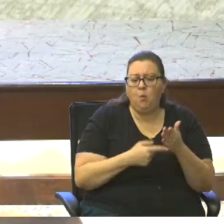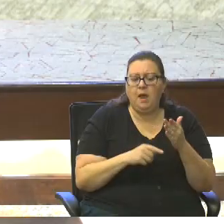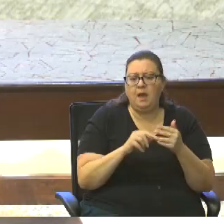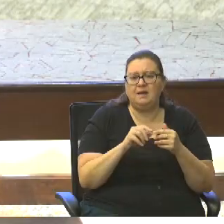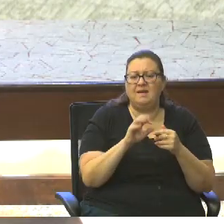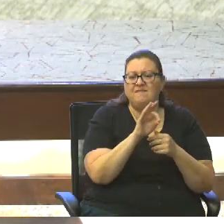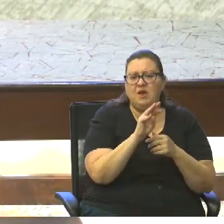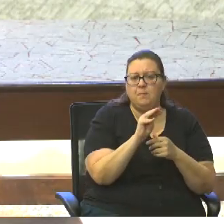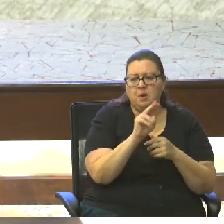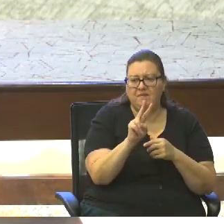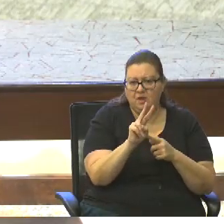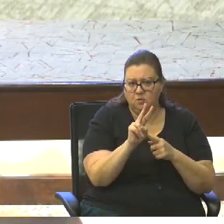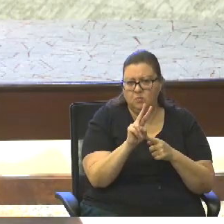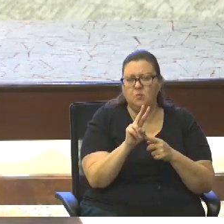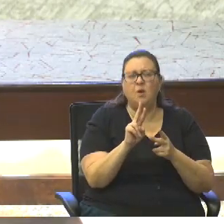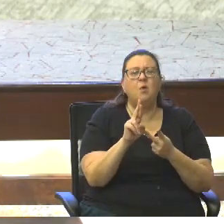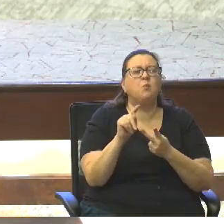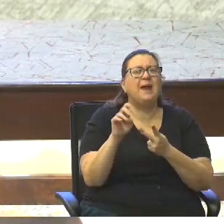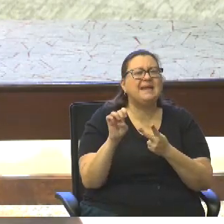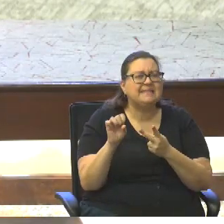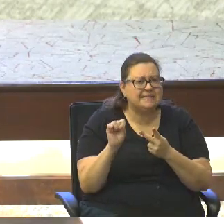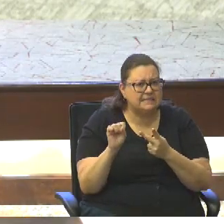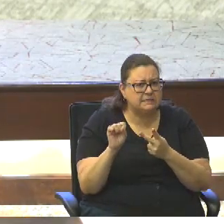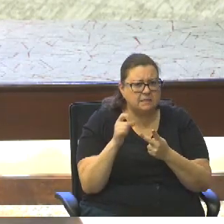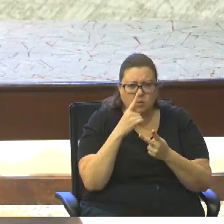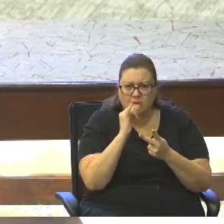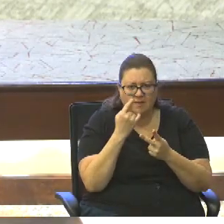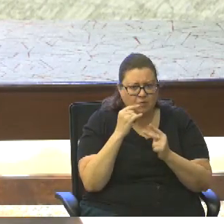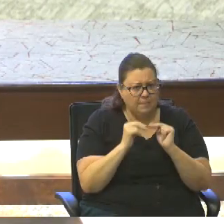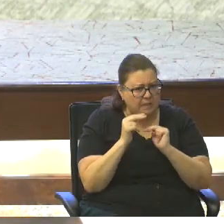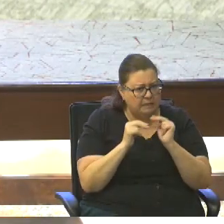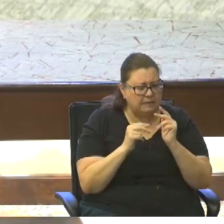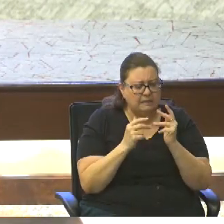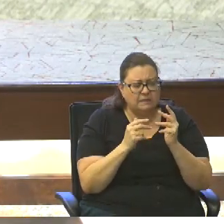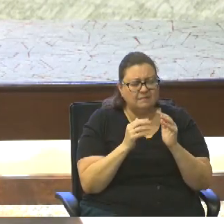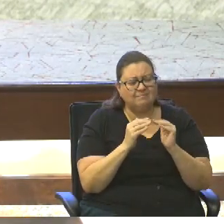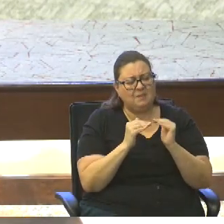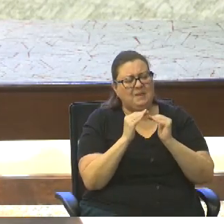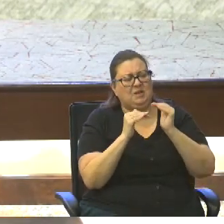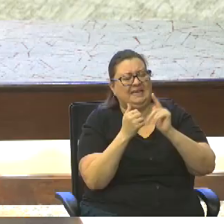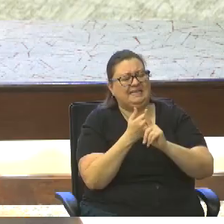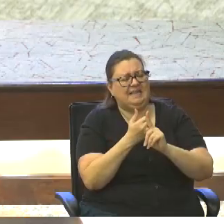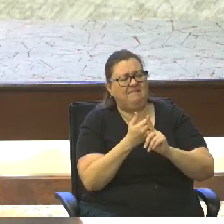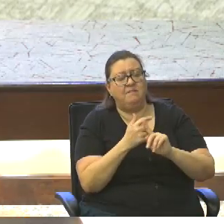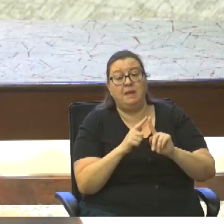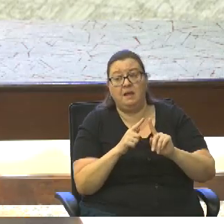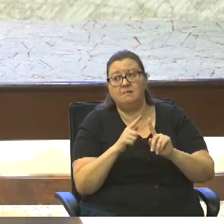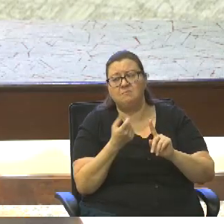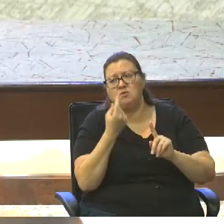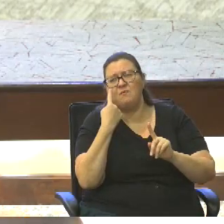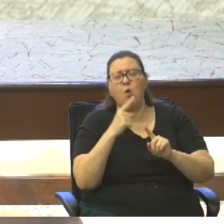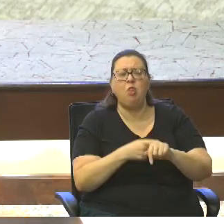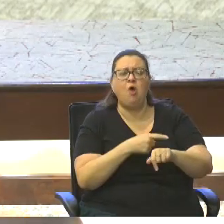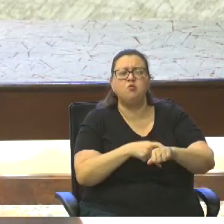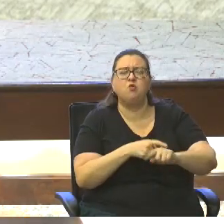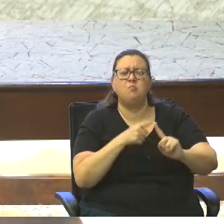the building, we evidently are a little bit below, but that's understandable on long-term leases.